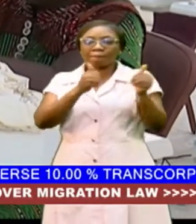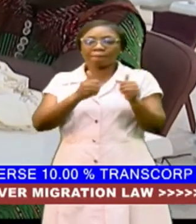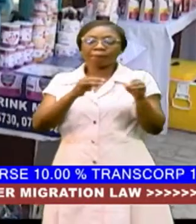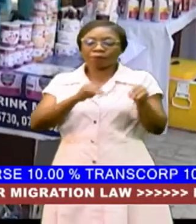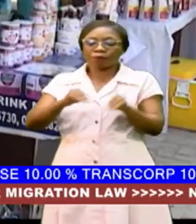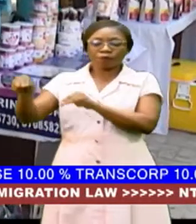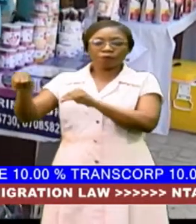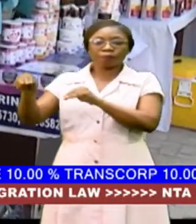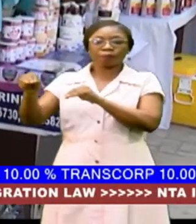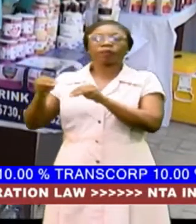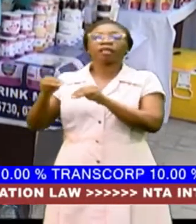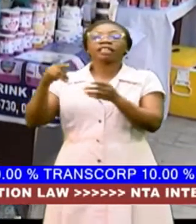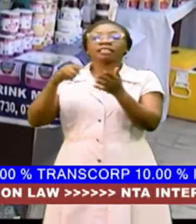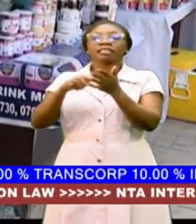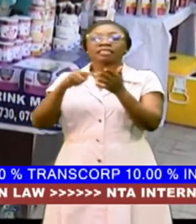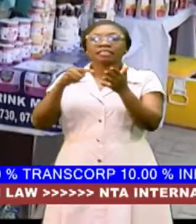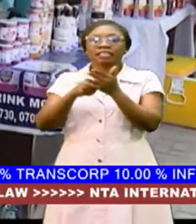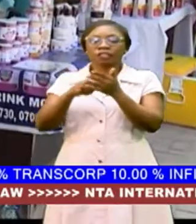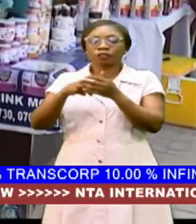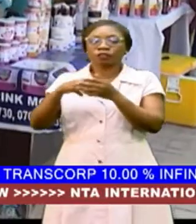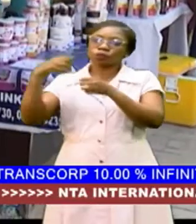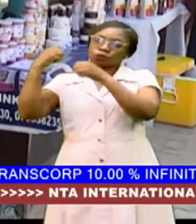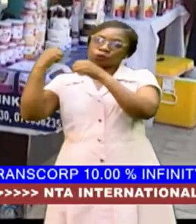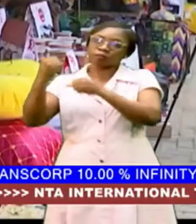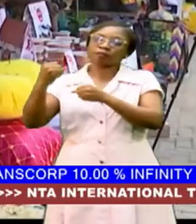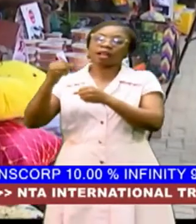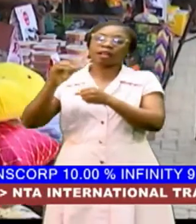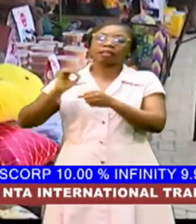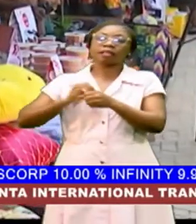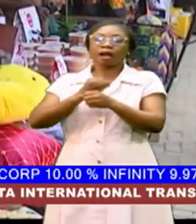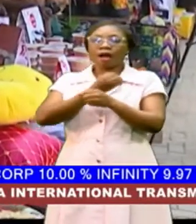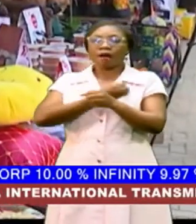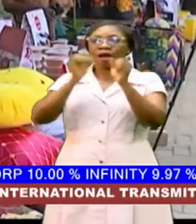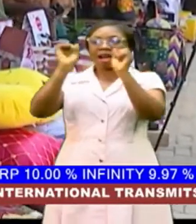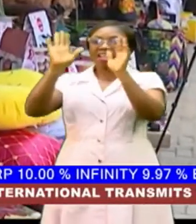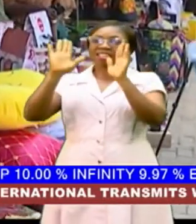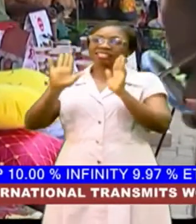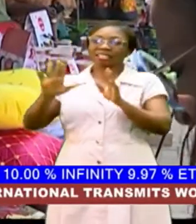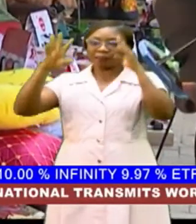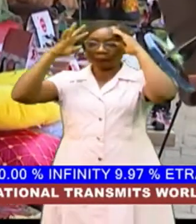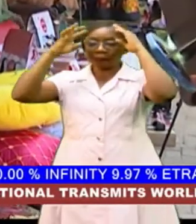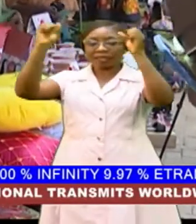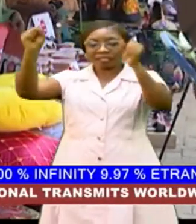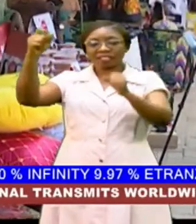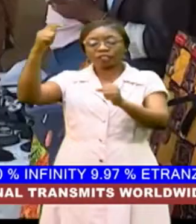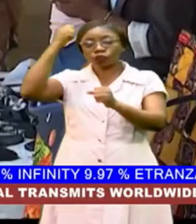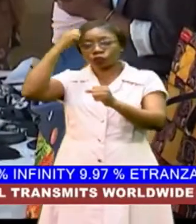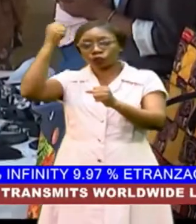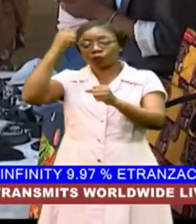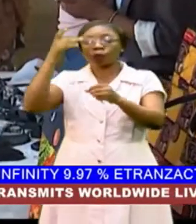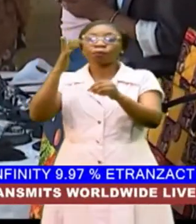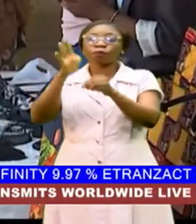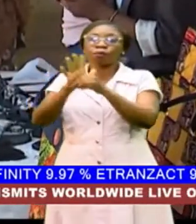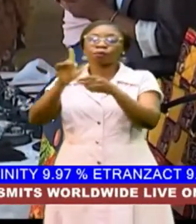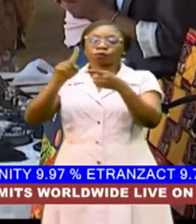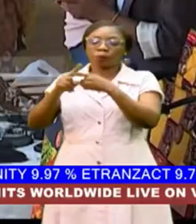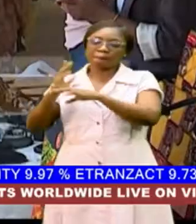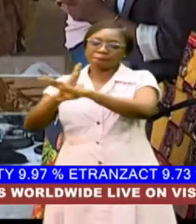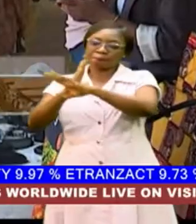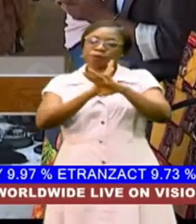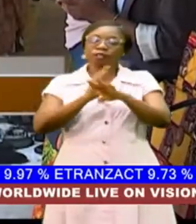This moment solidifies His Excellency President Bola Ahmed Tinubu's assurance to protect our